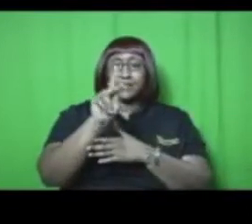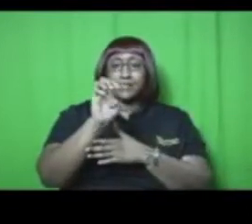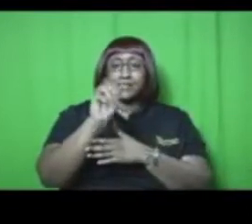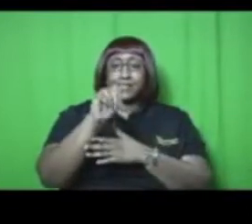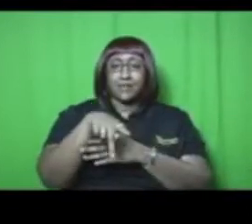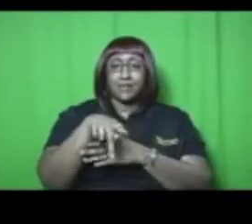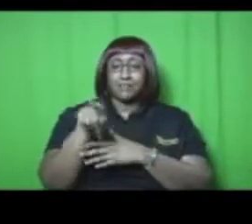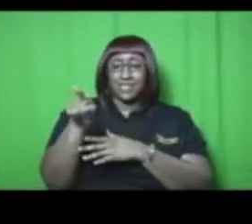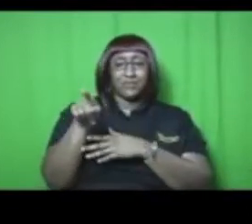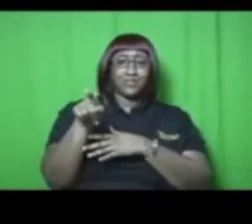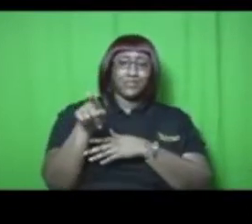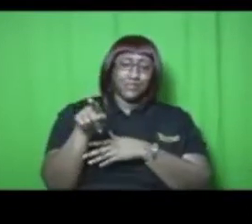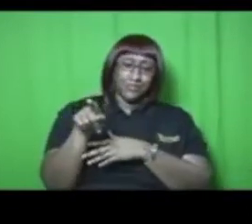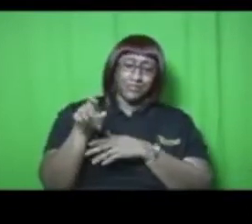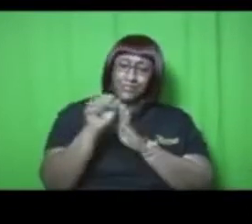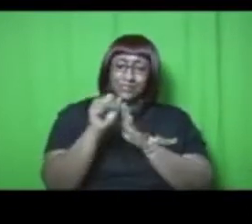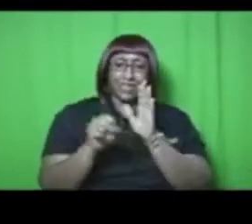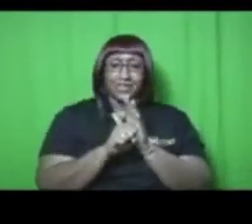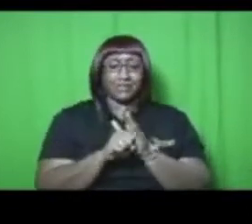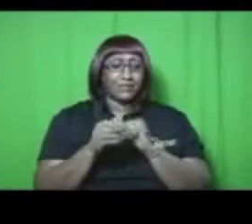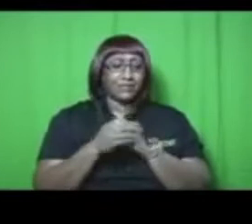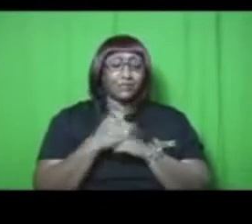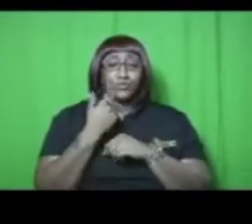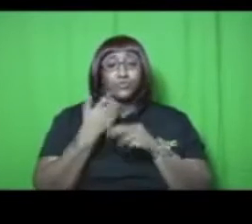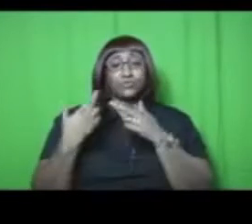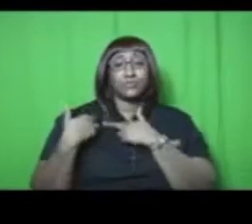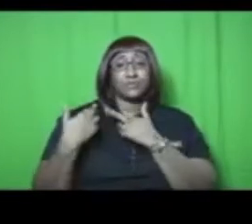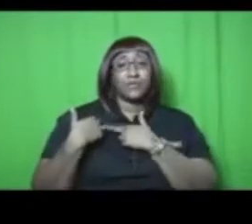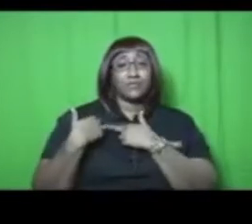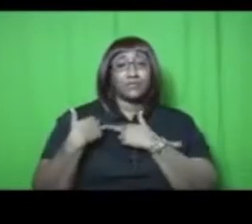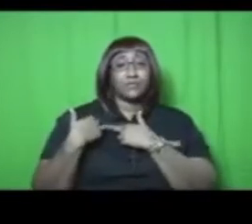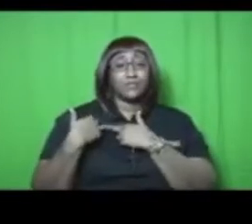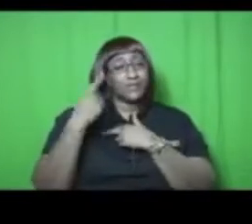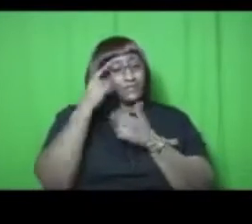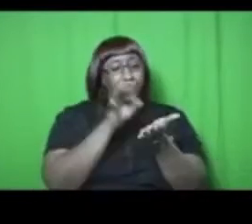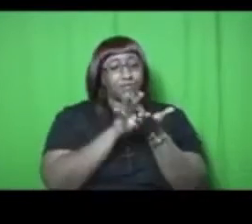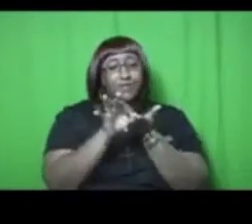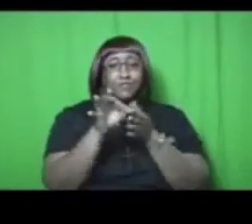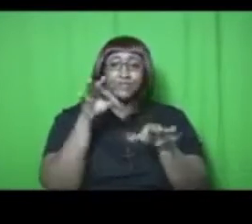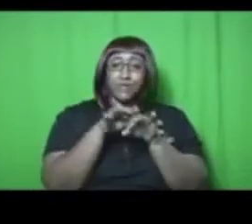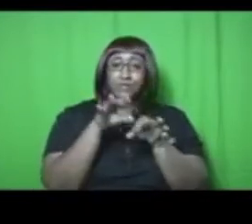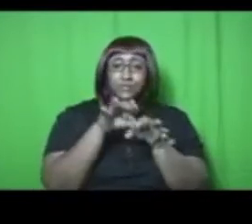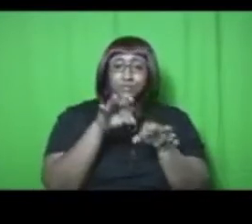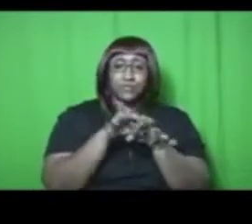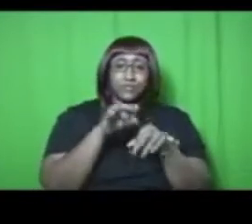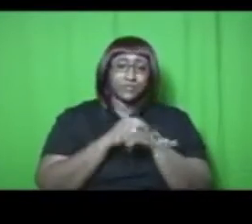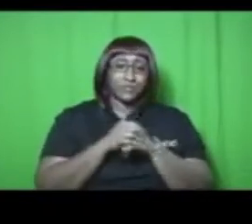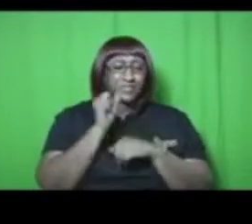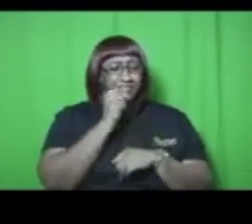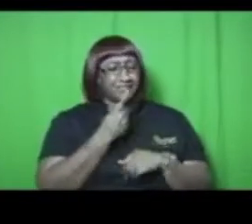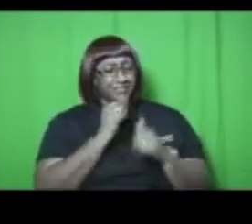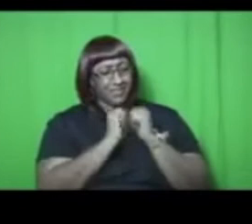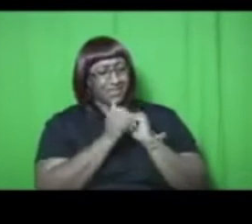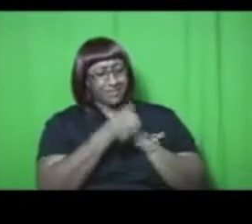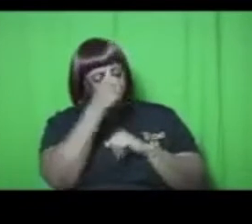state. So the man she was running against was the man who was responsible for counting the votes. She said, how